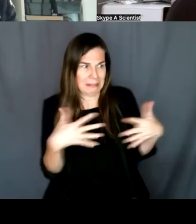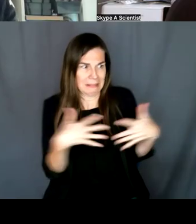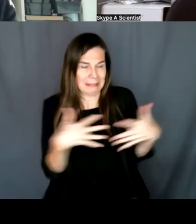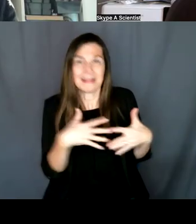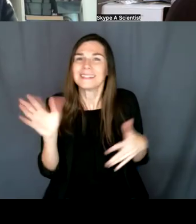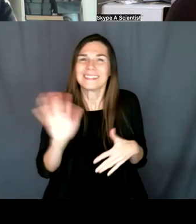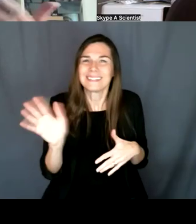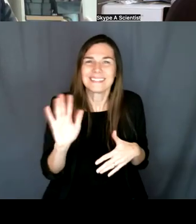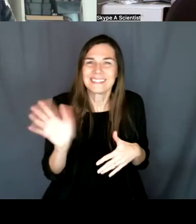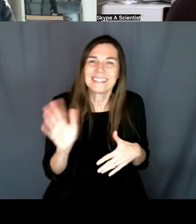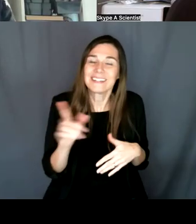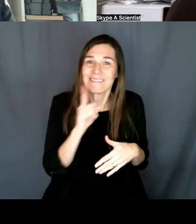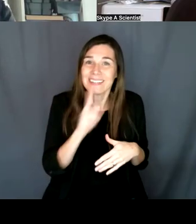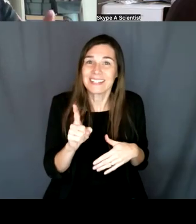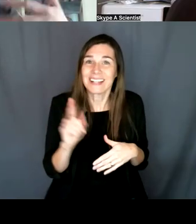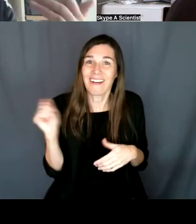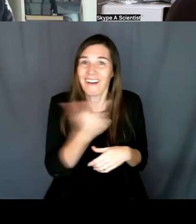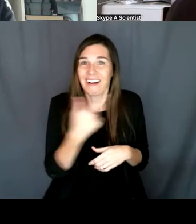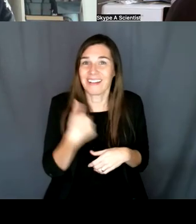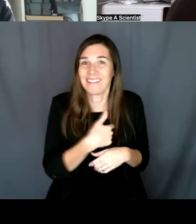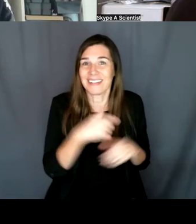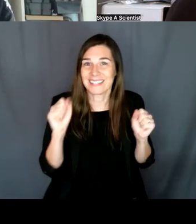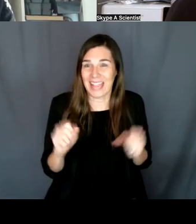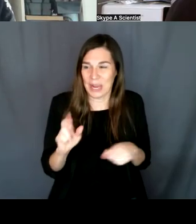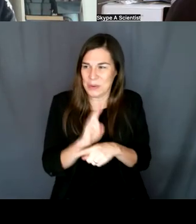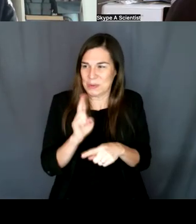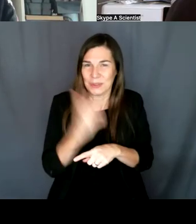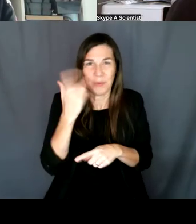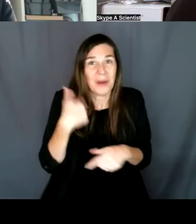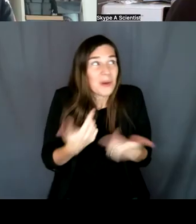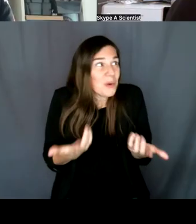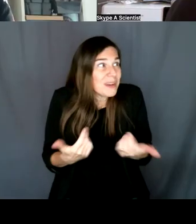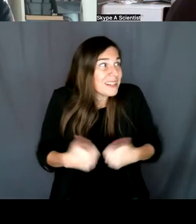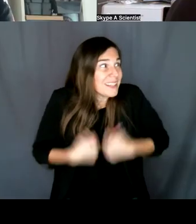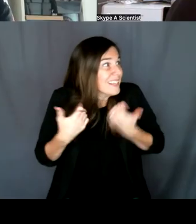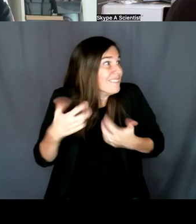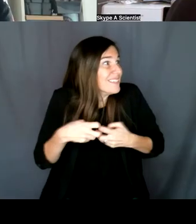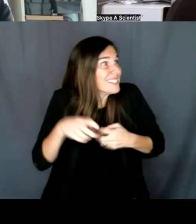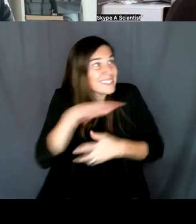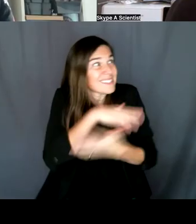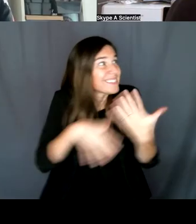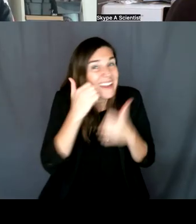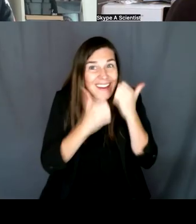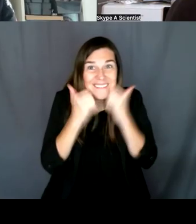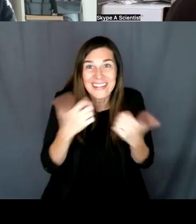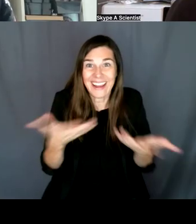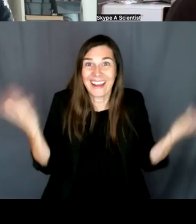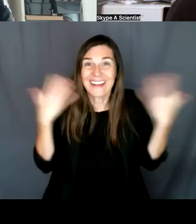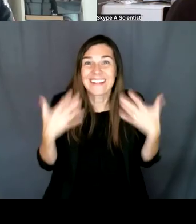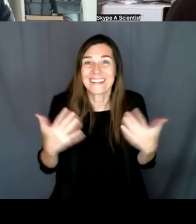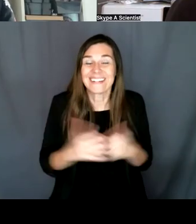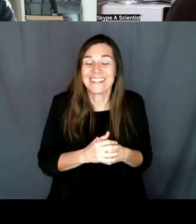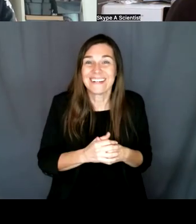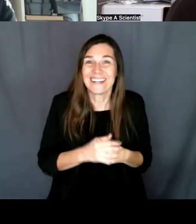but it's something that belongs to all of us because we're all living it all the time. And I think learning any amount